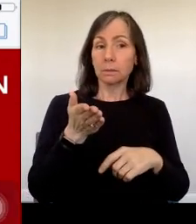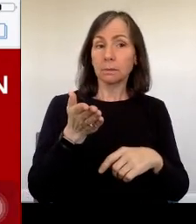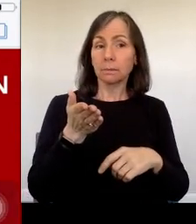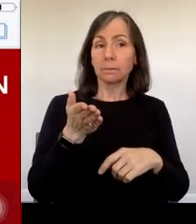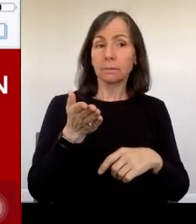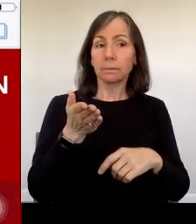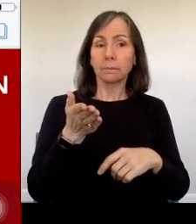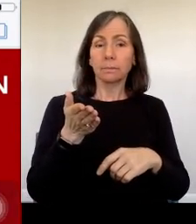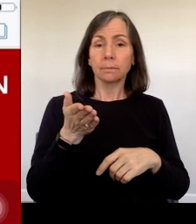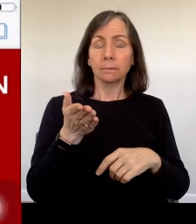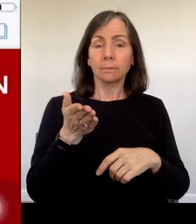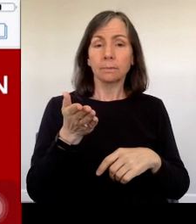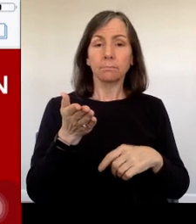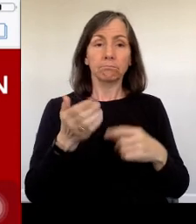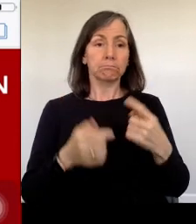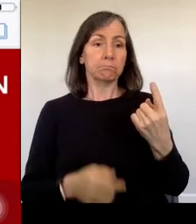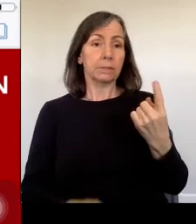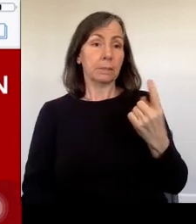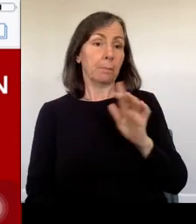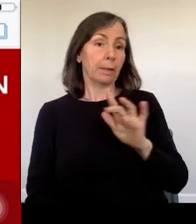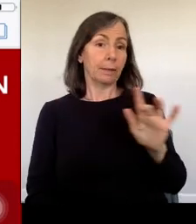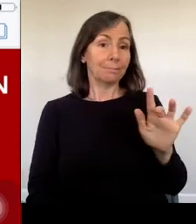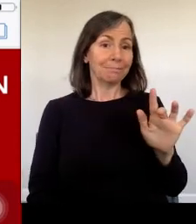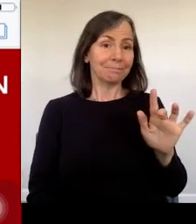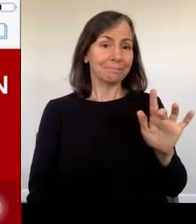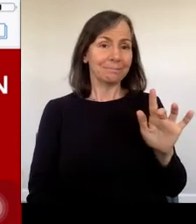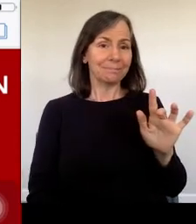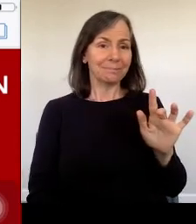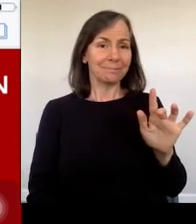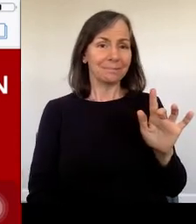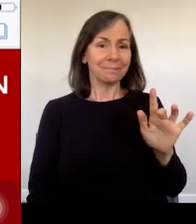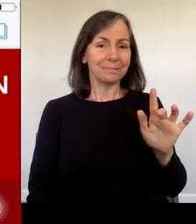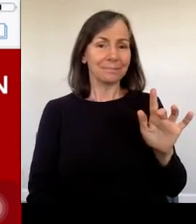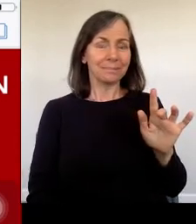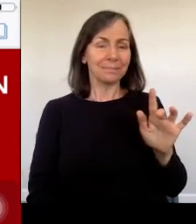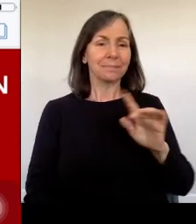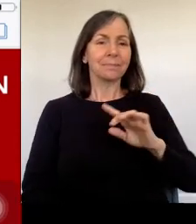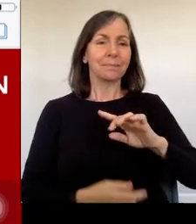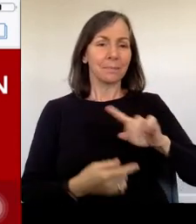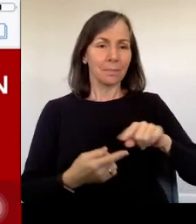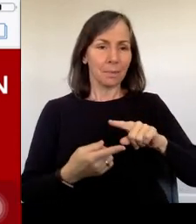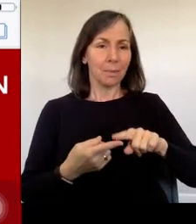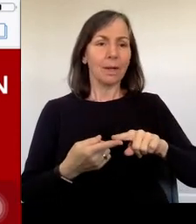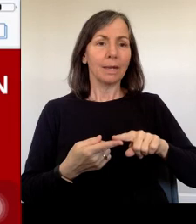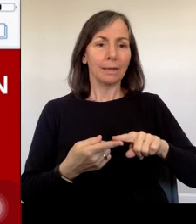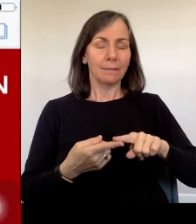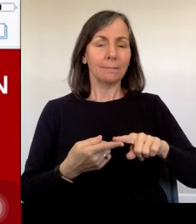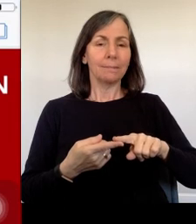something when